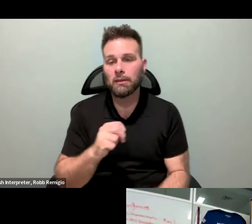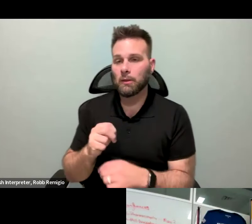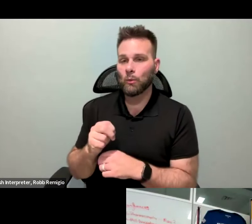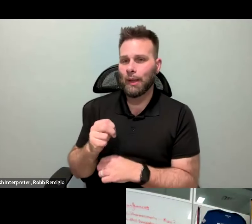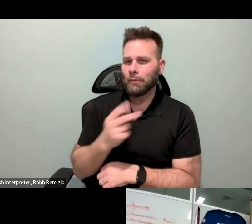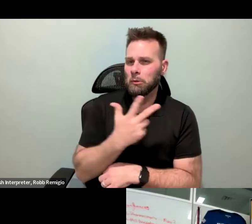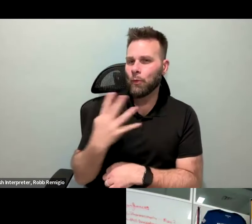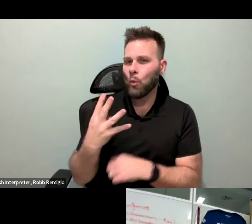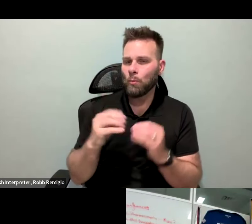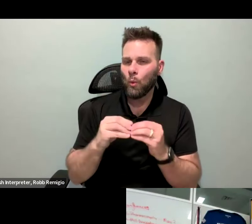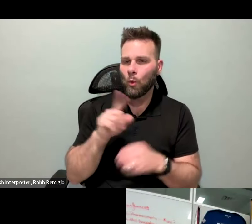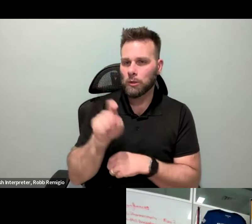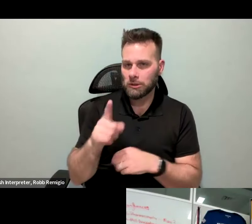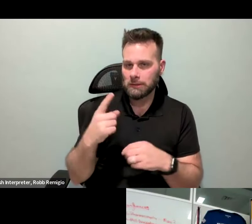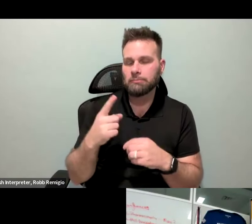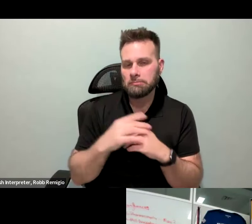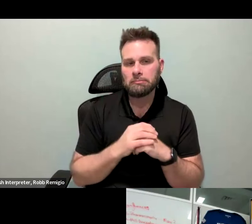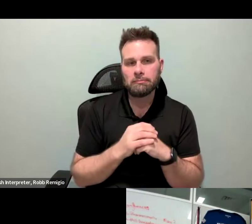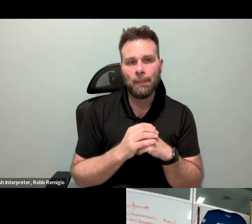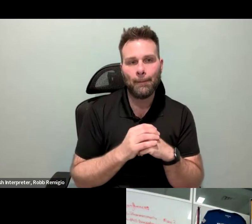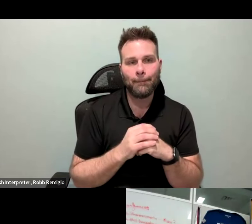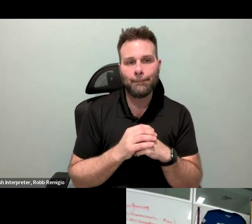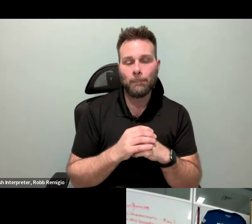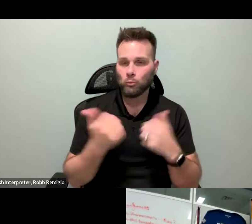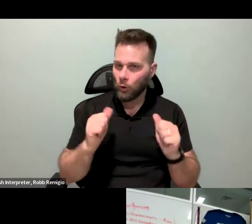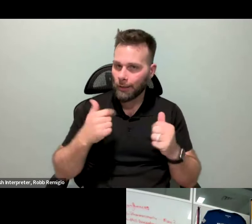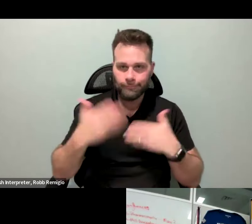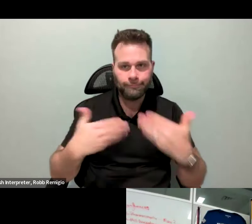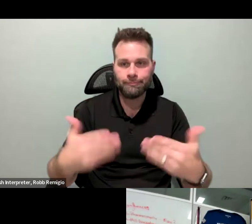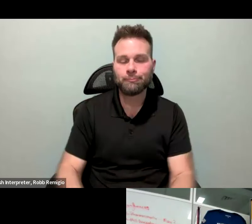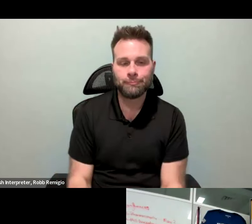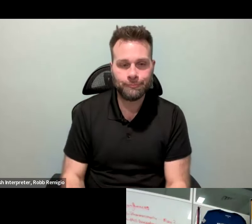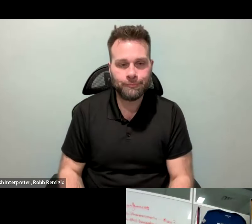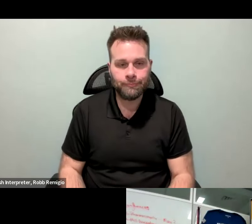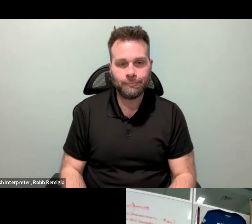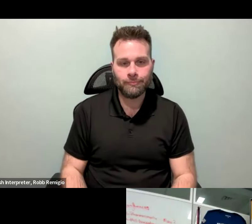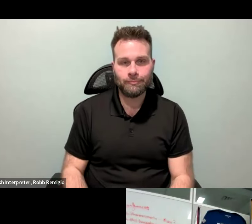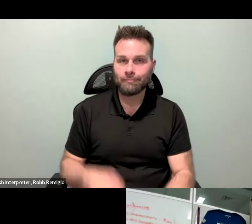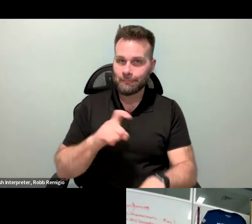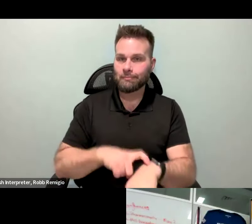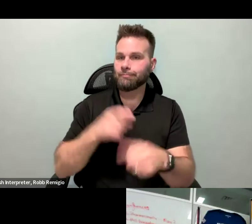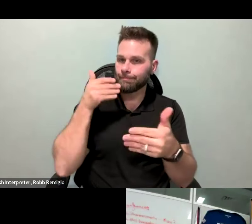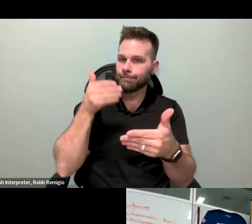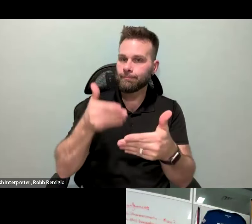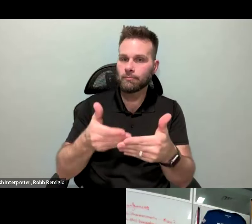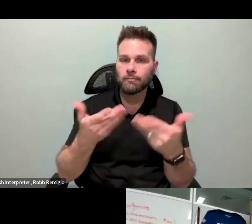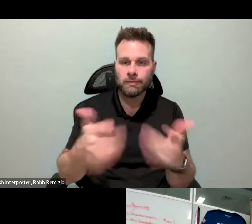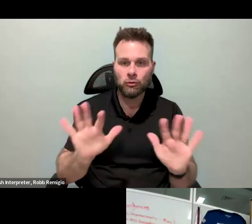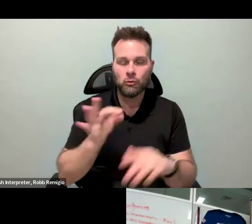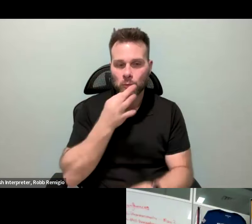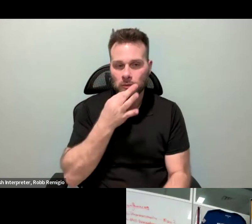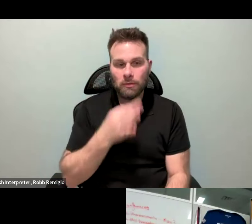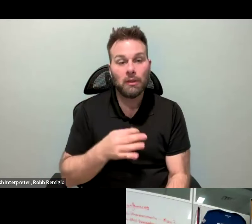3 or 4 more questions. So we're going to see how many we can get in. We are very close to time. The